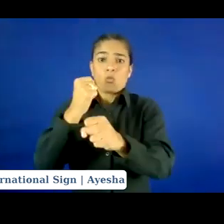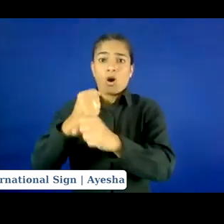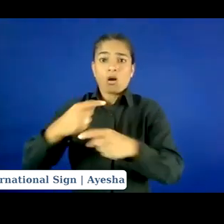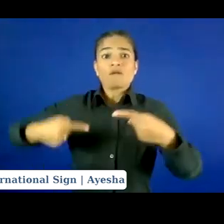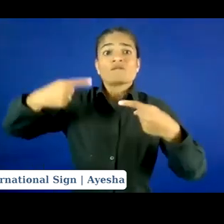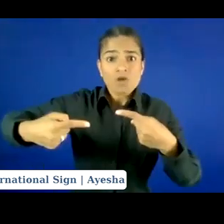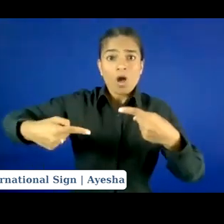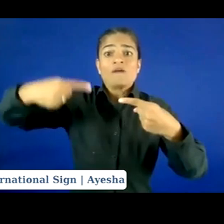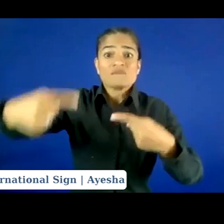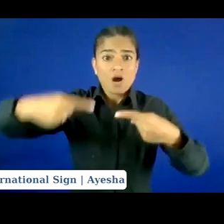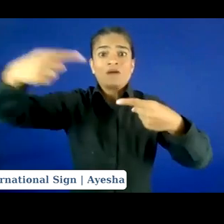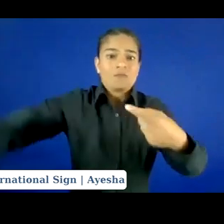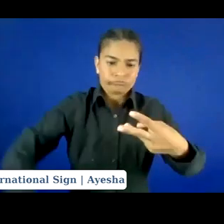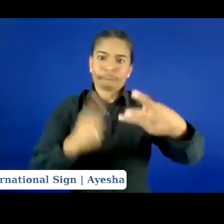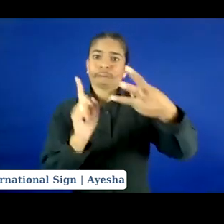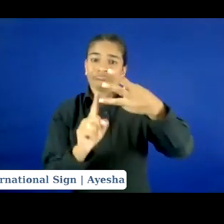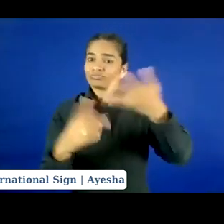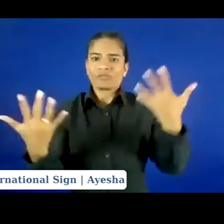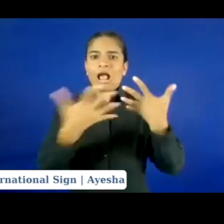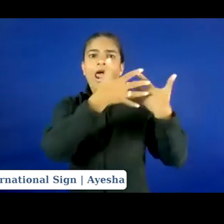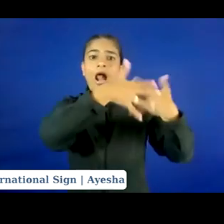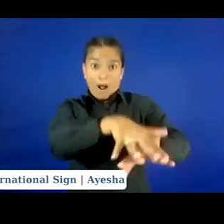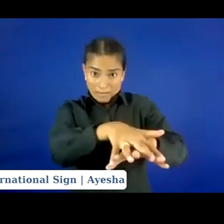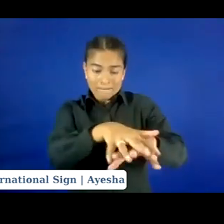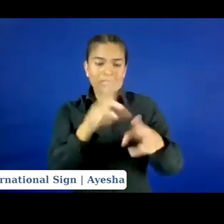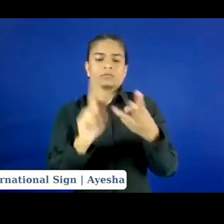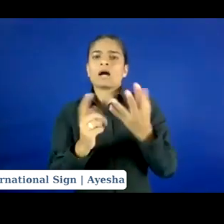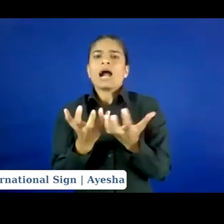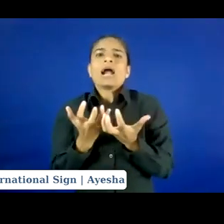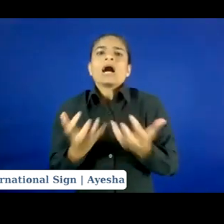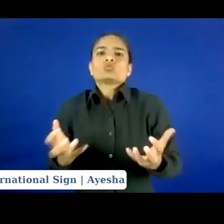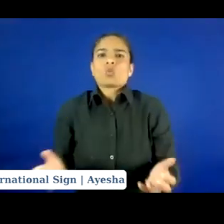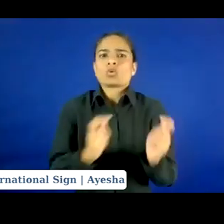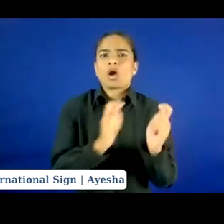allocation. How does civil society relate with government?